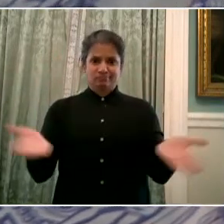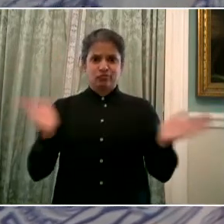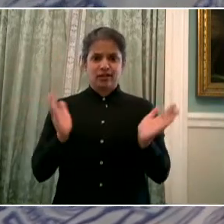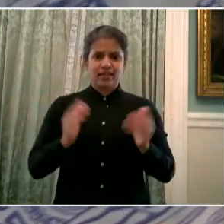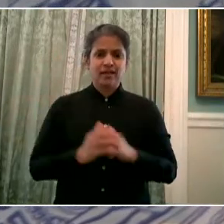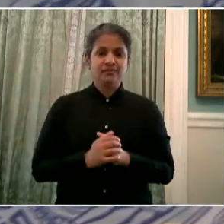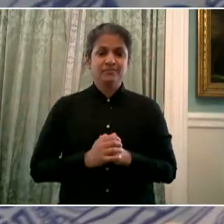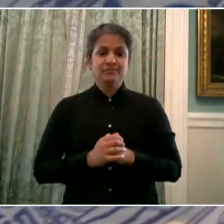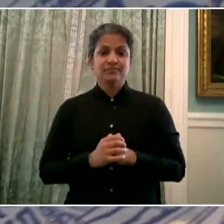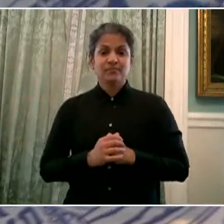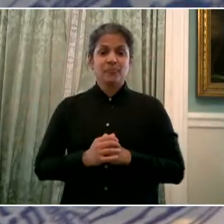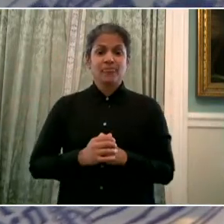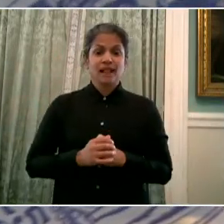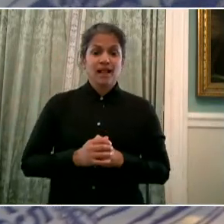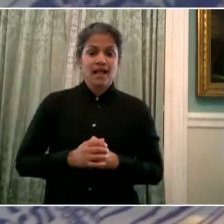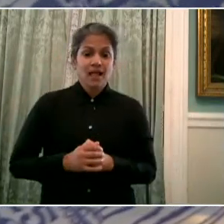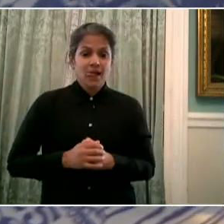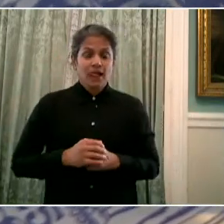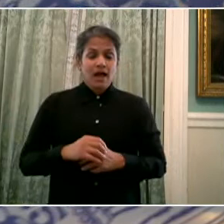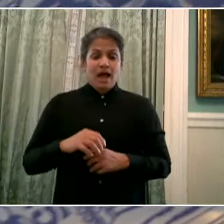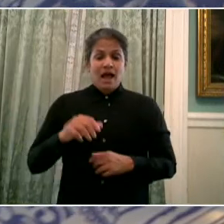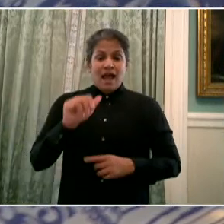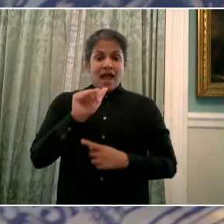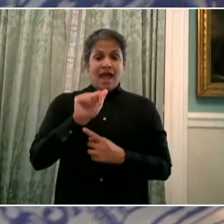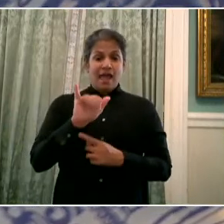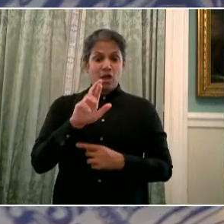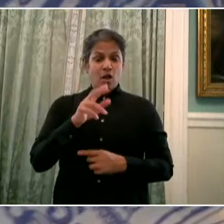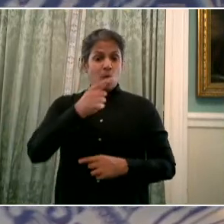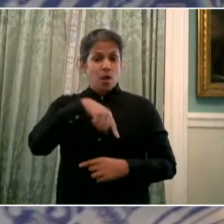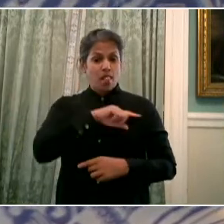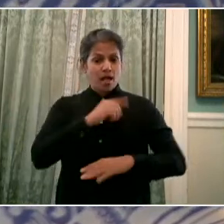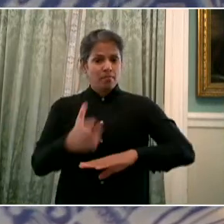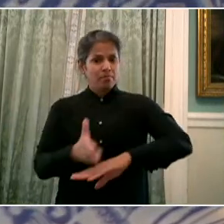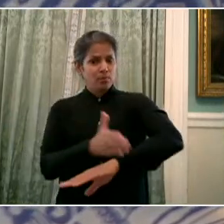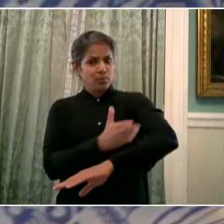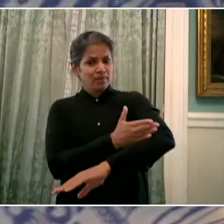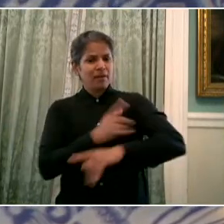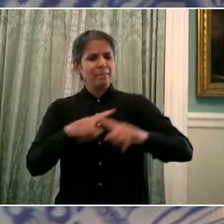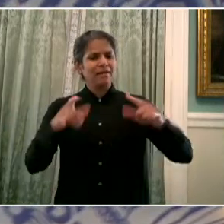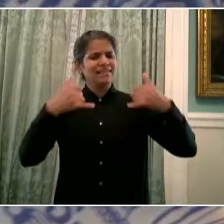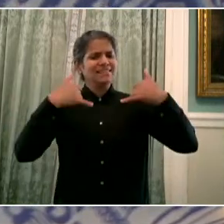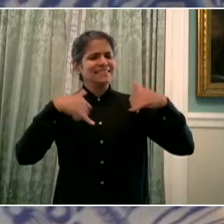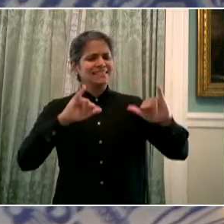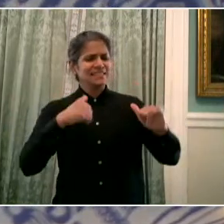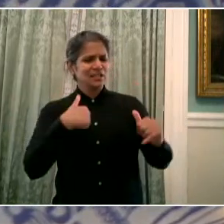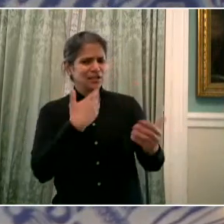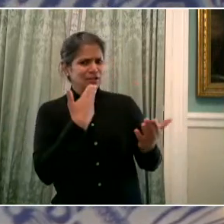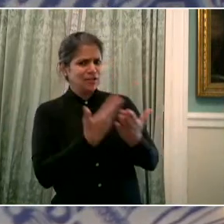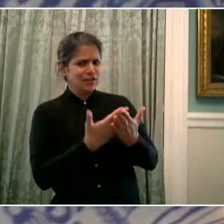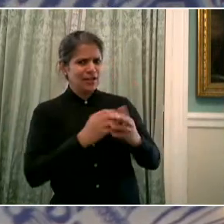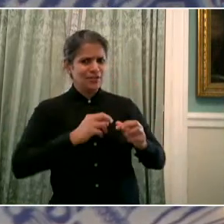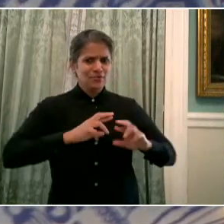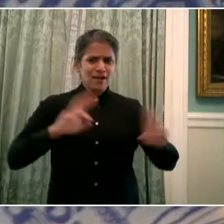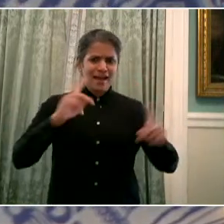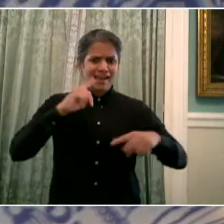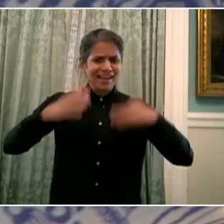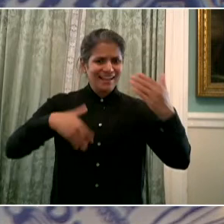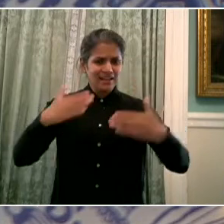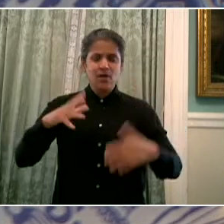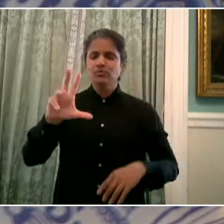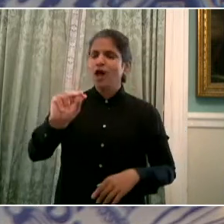are in the clear, particularly for sensitive groups. And those groups include adults, children and